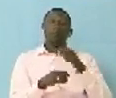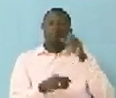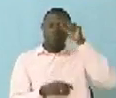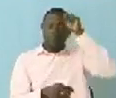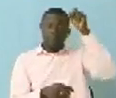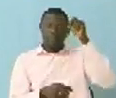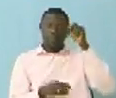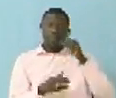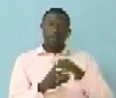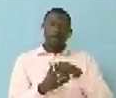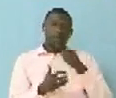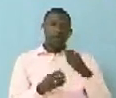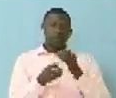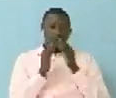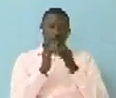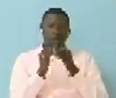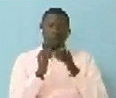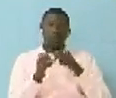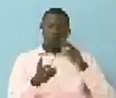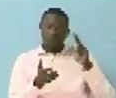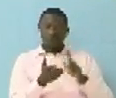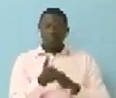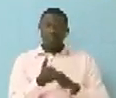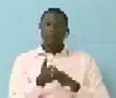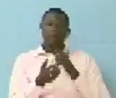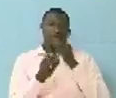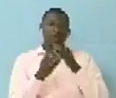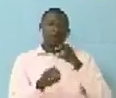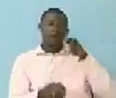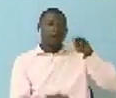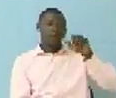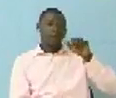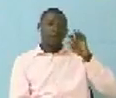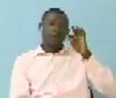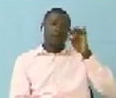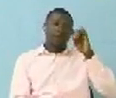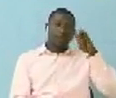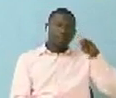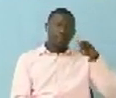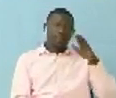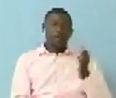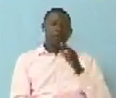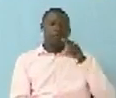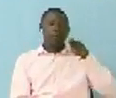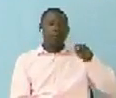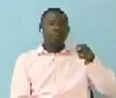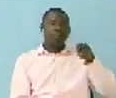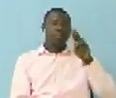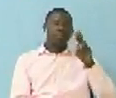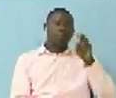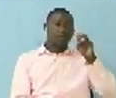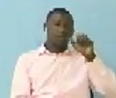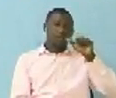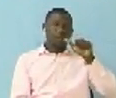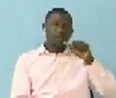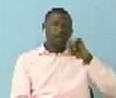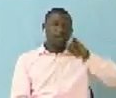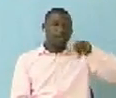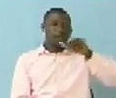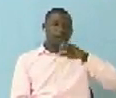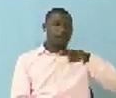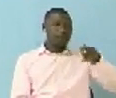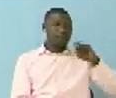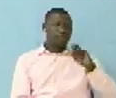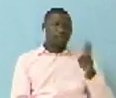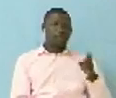did mention that, we did confirm that Martin Musajame and the rest They